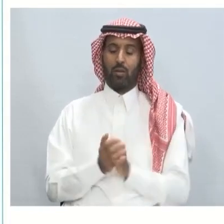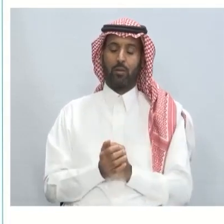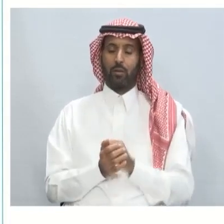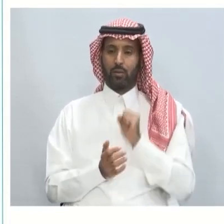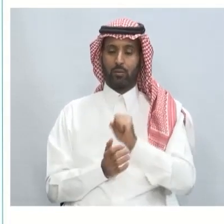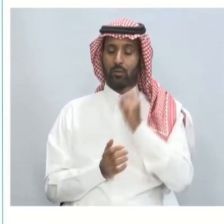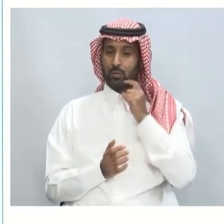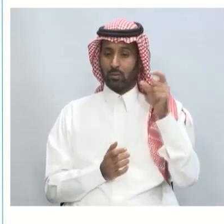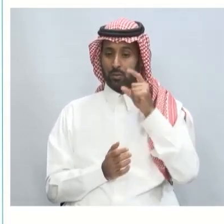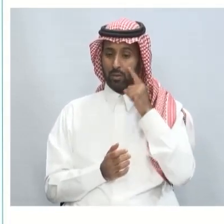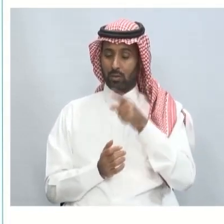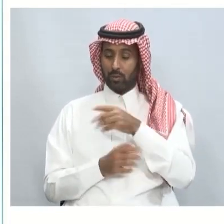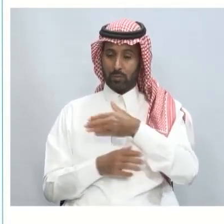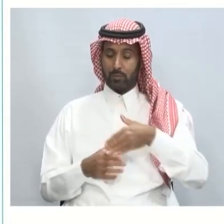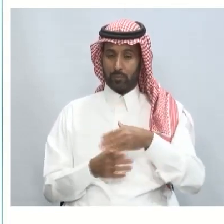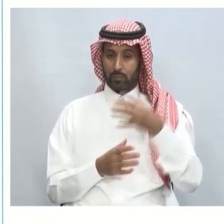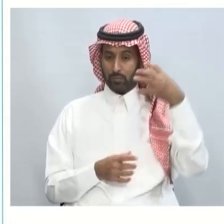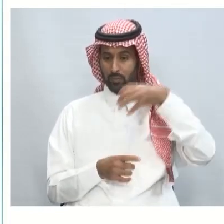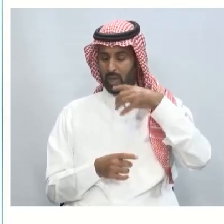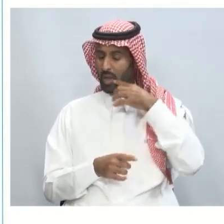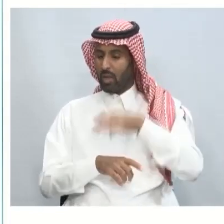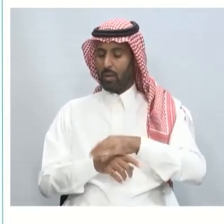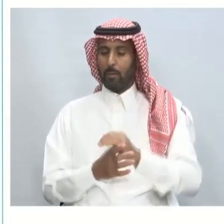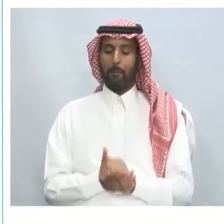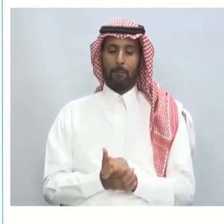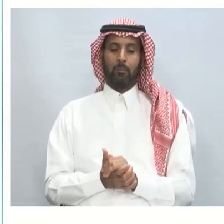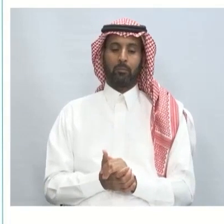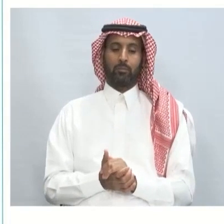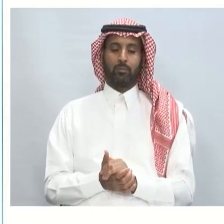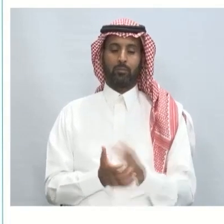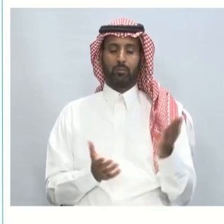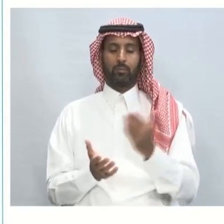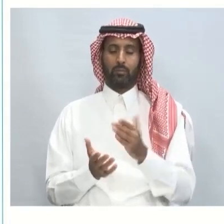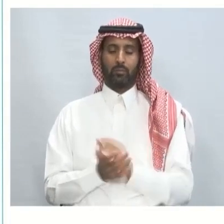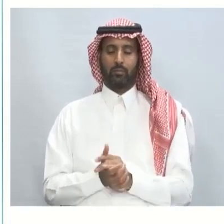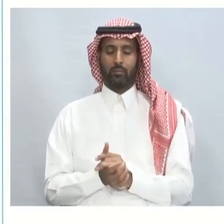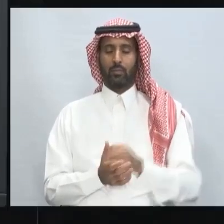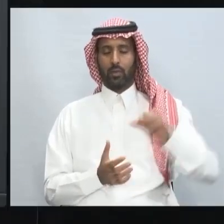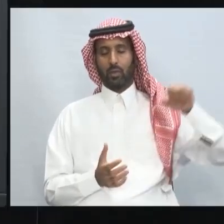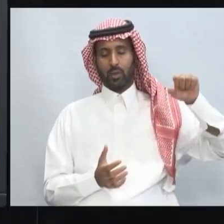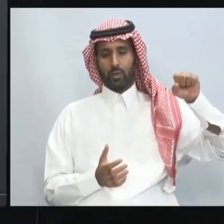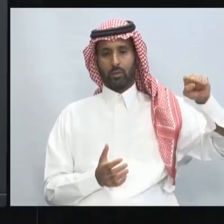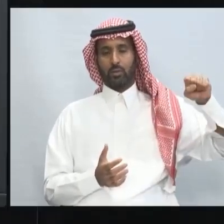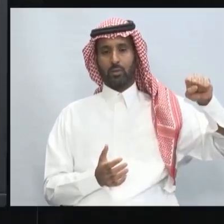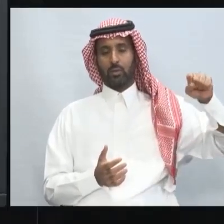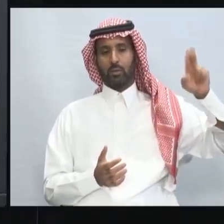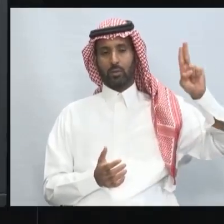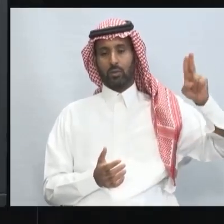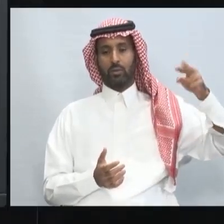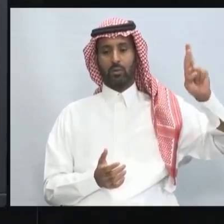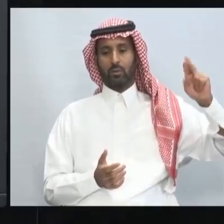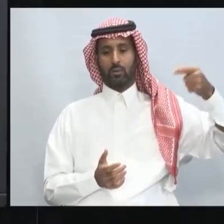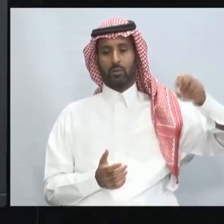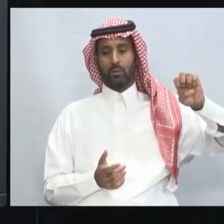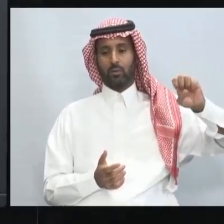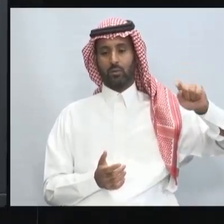doctor that operates on sick or injured people. So a surgeon is a doctor, but he is a special